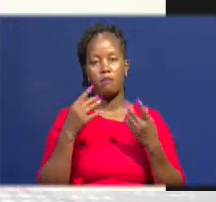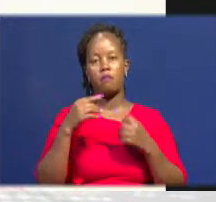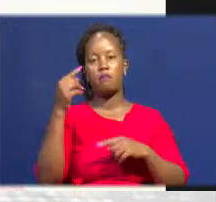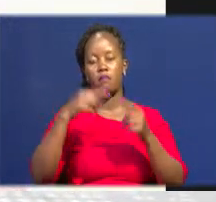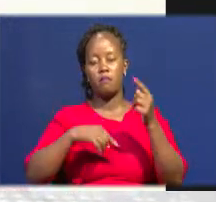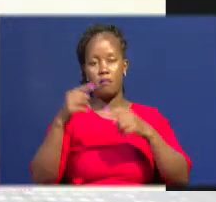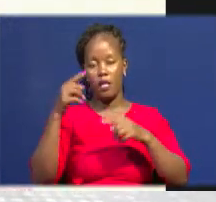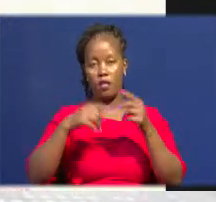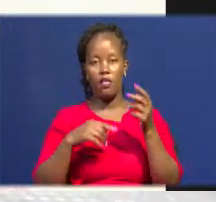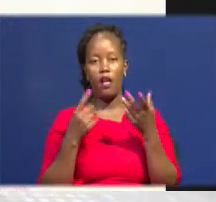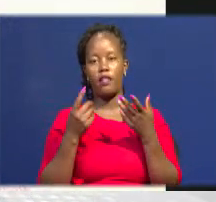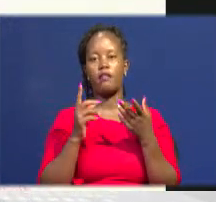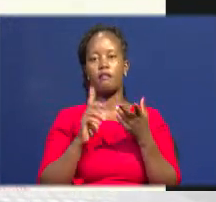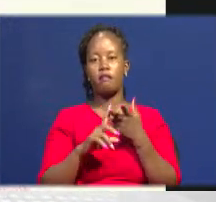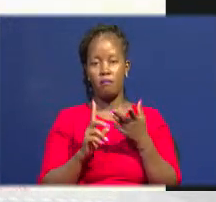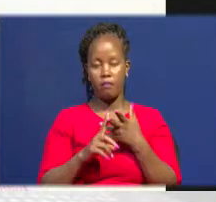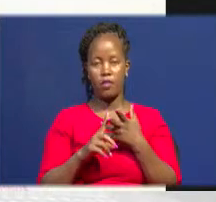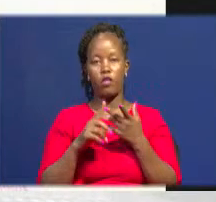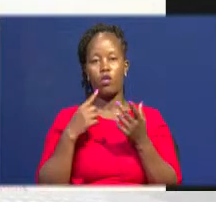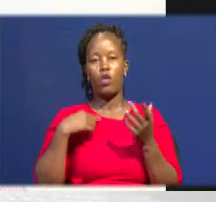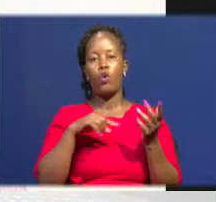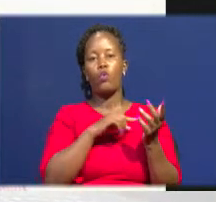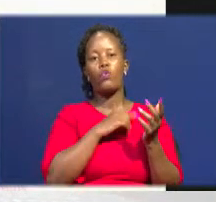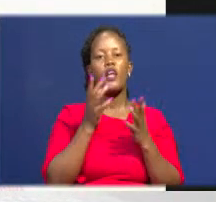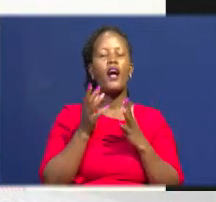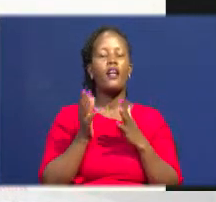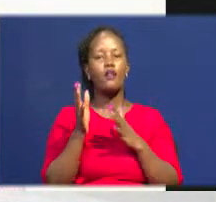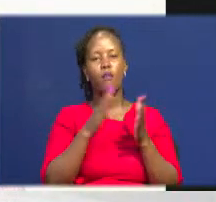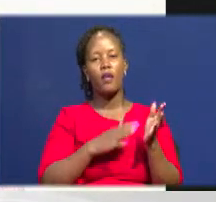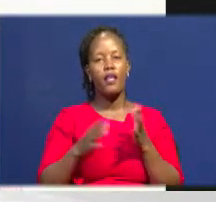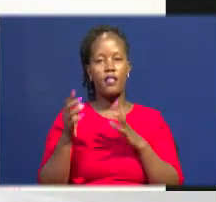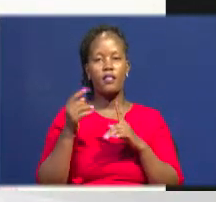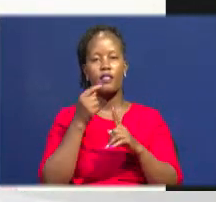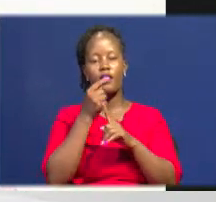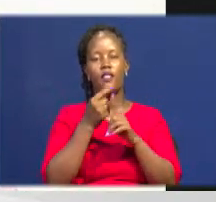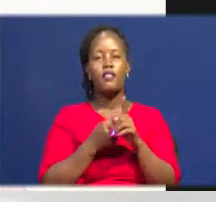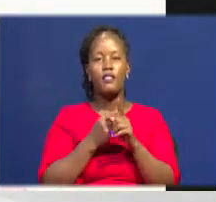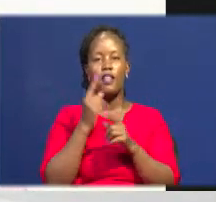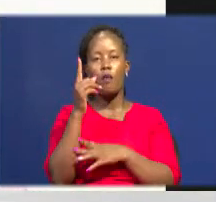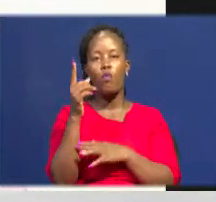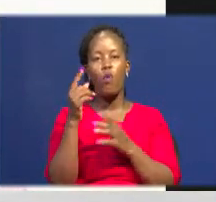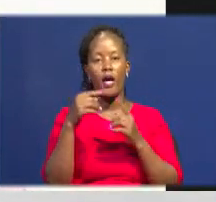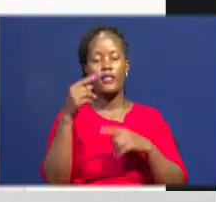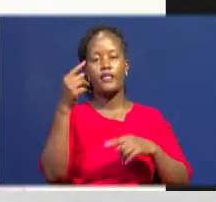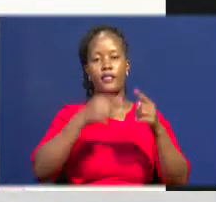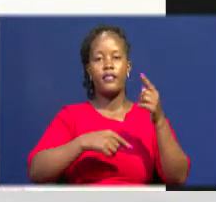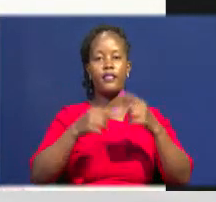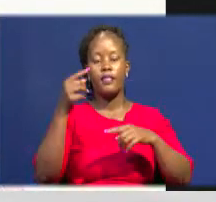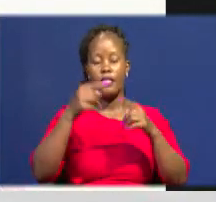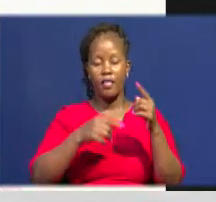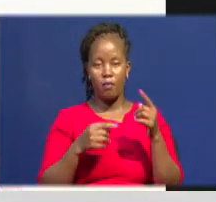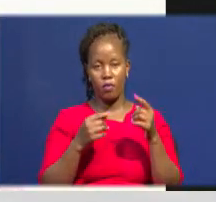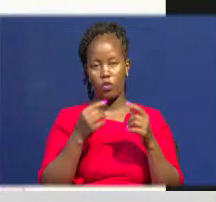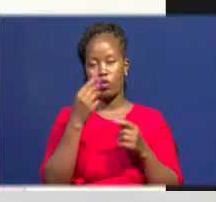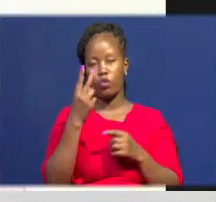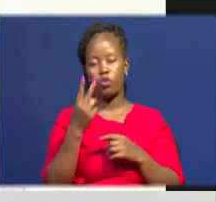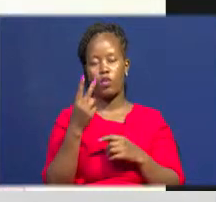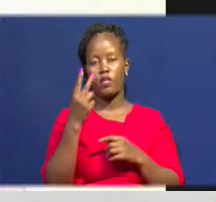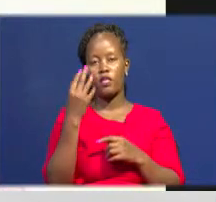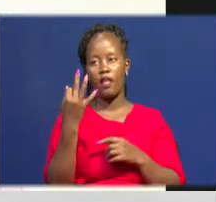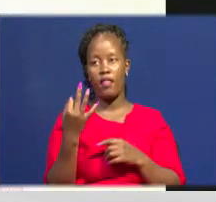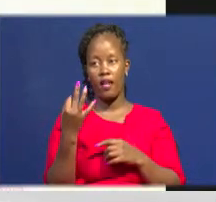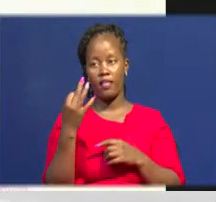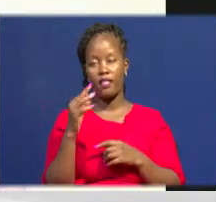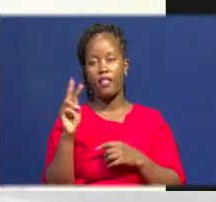mentioned, we are organizing one games starting on the 20th to 23rd in